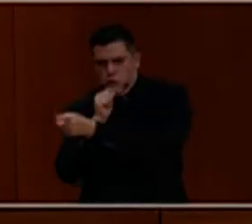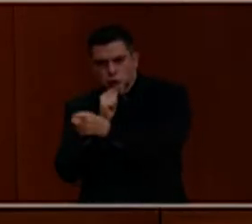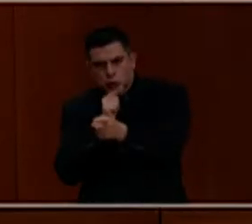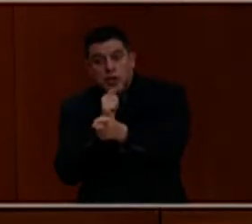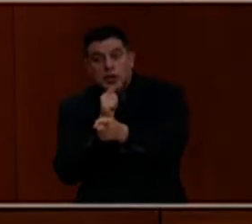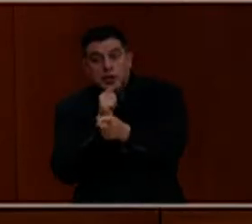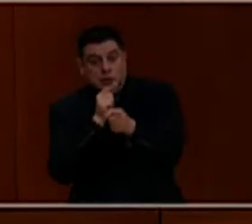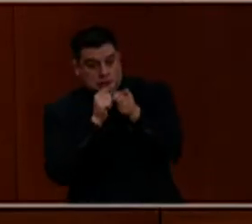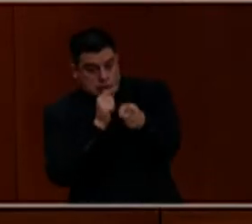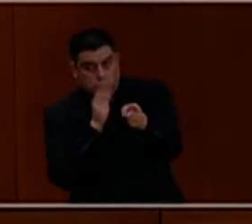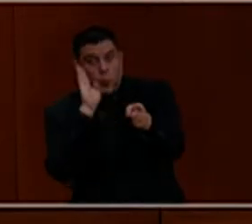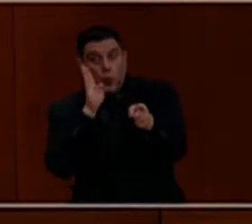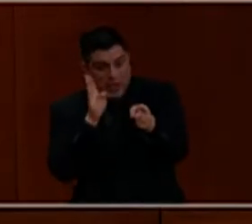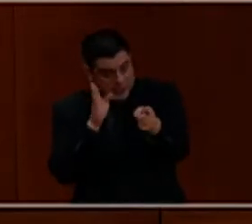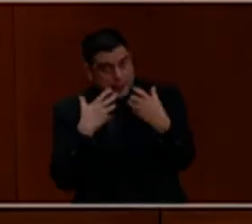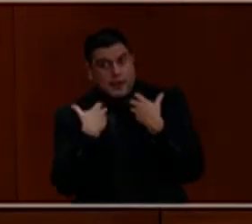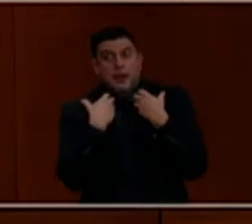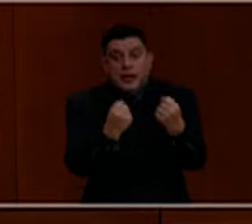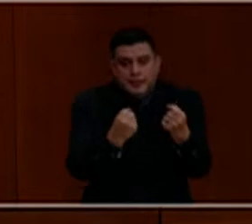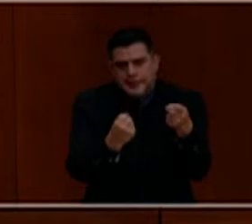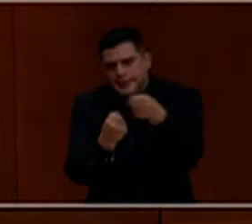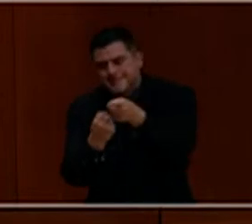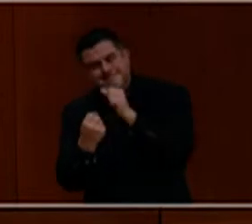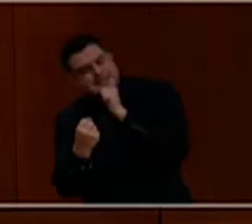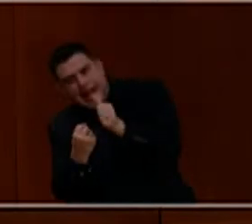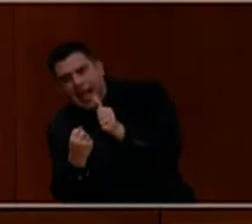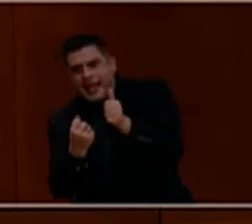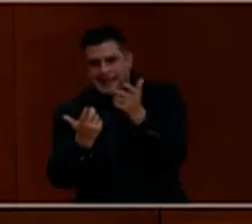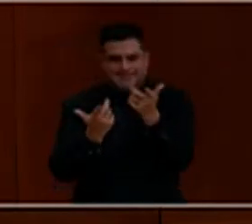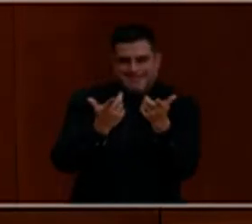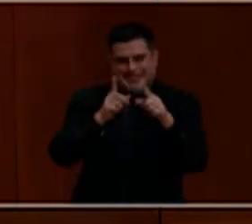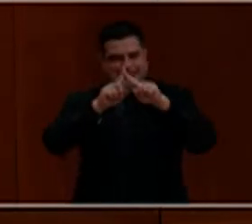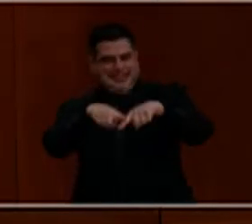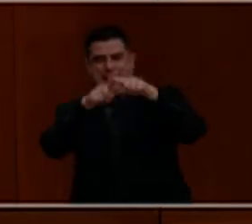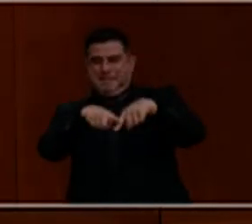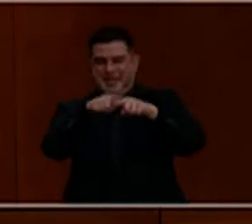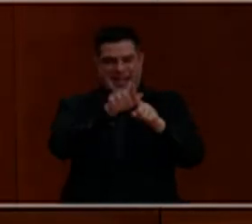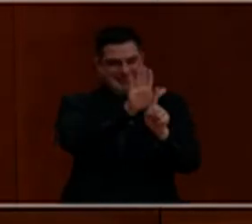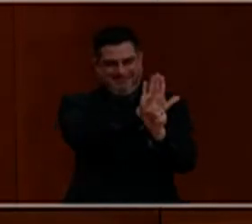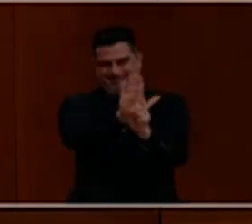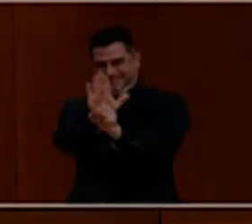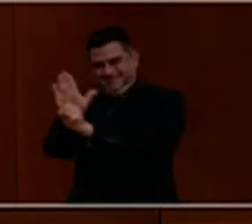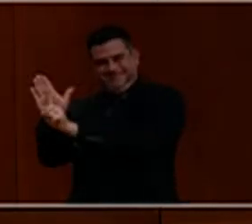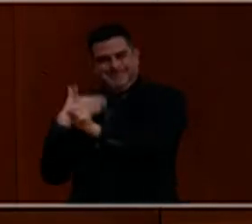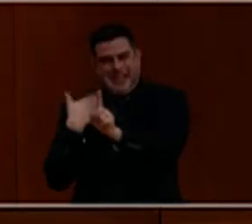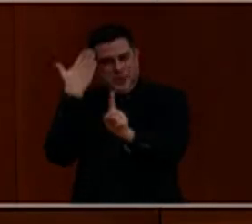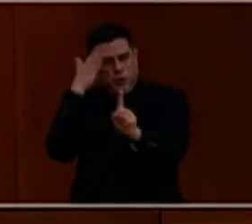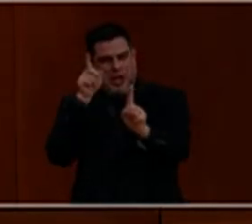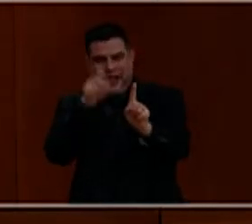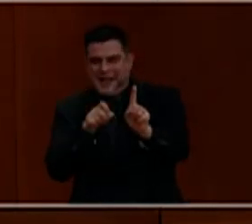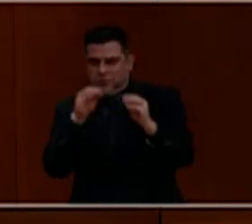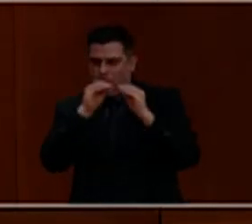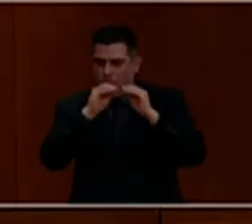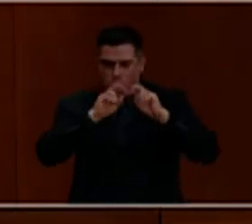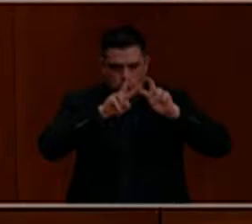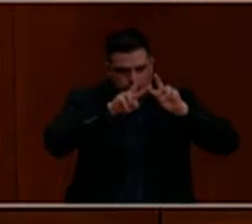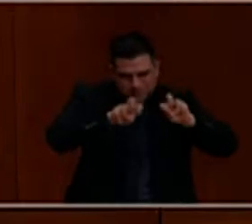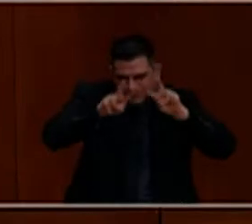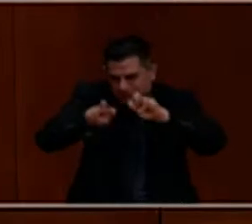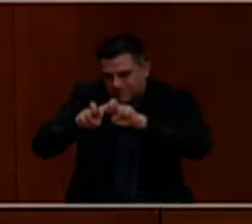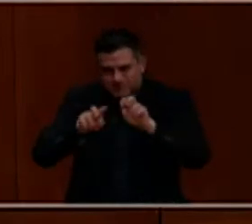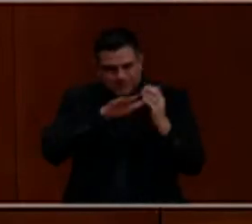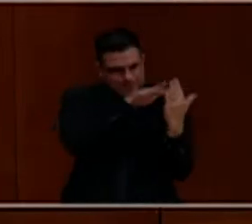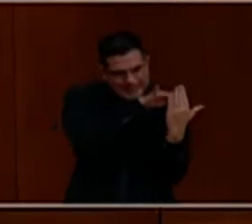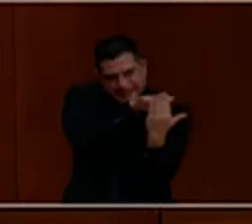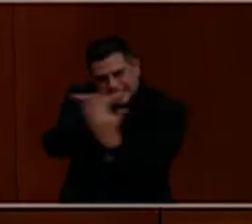to work for earlier rather than later, like the earlier in the course that you give it. And it seems like it does,